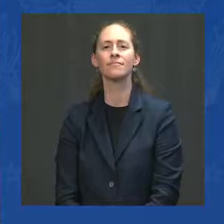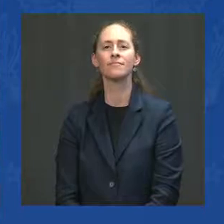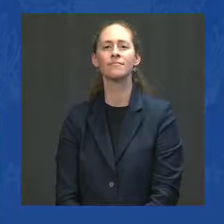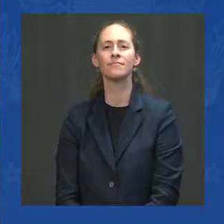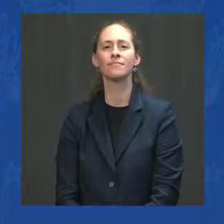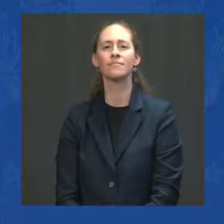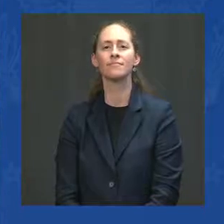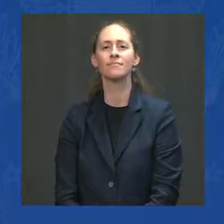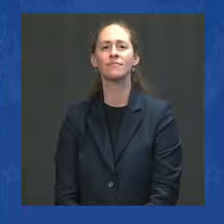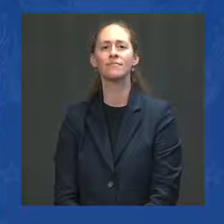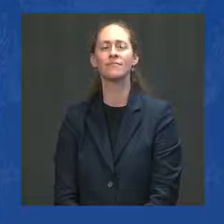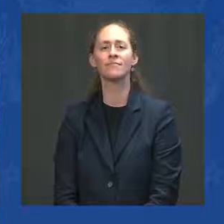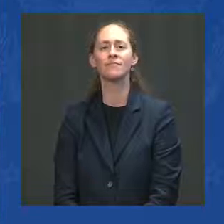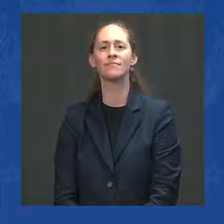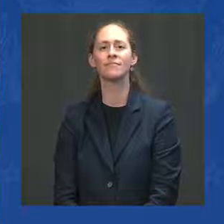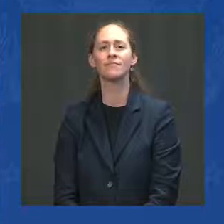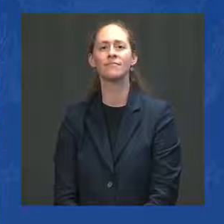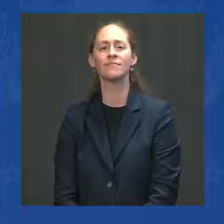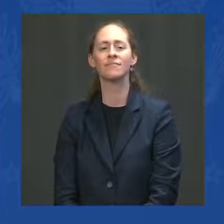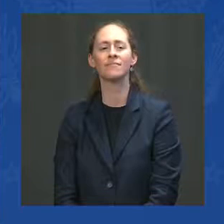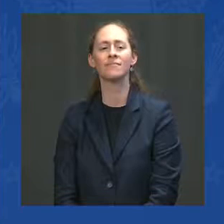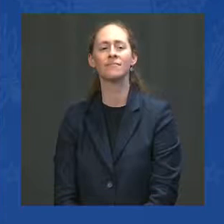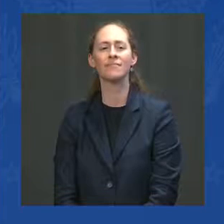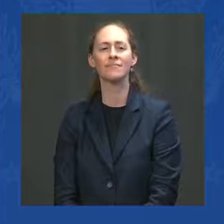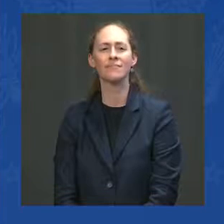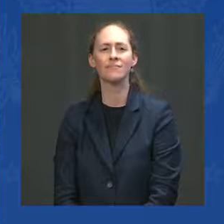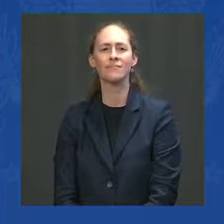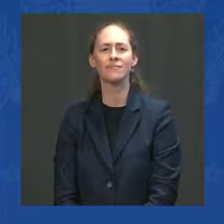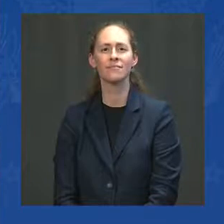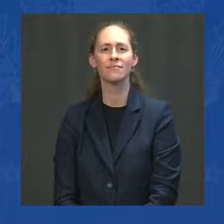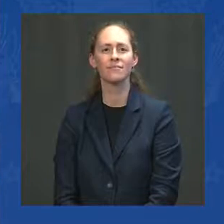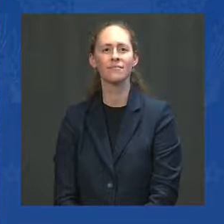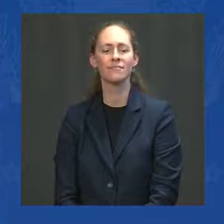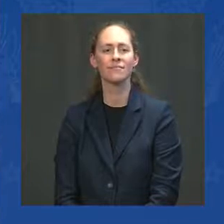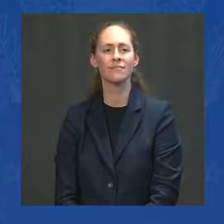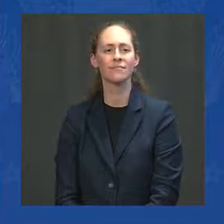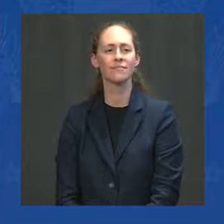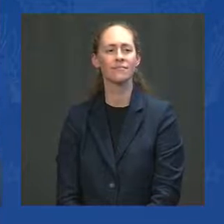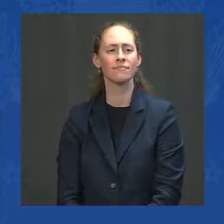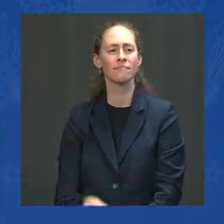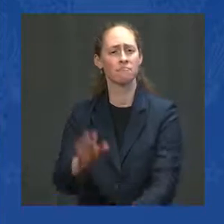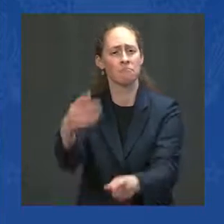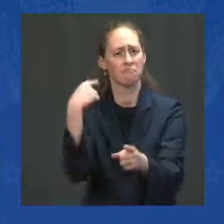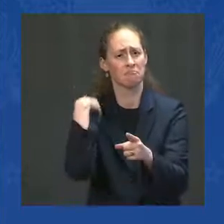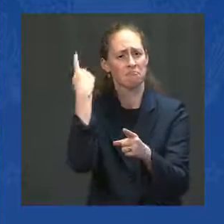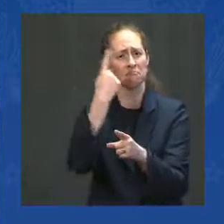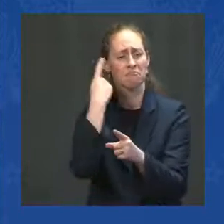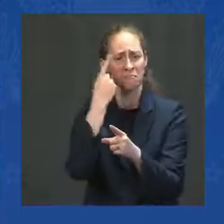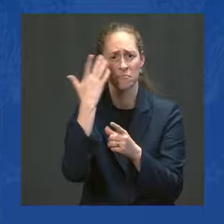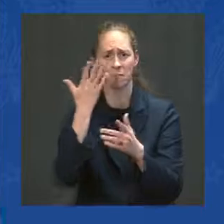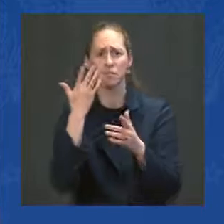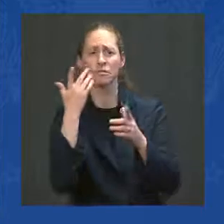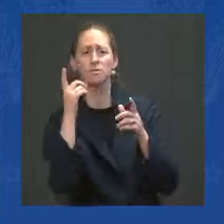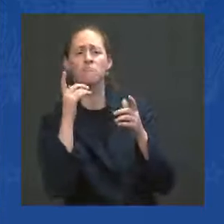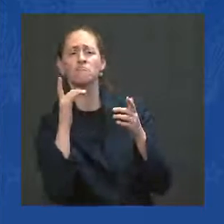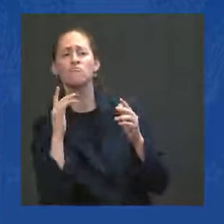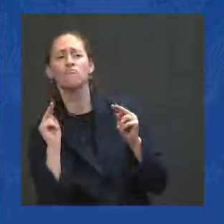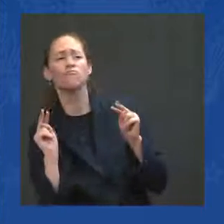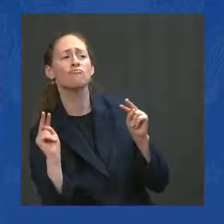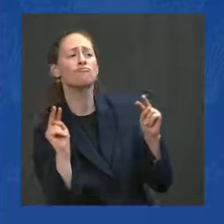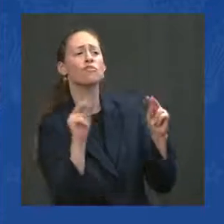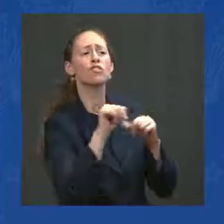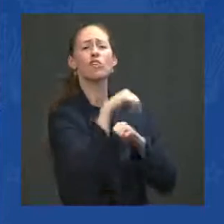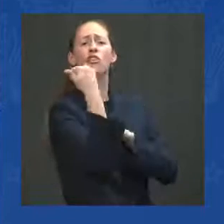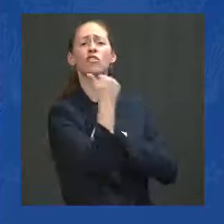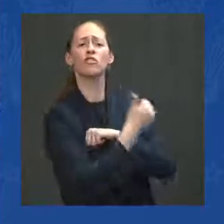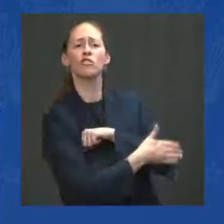have perhaps heeded some of the lessons from other countries that had data as early as May and June about how the